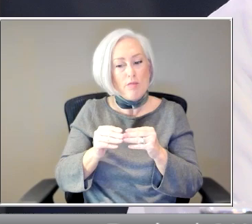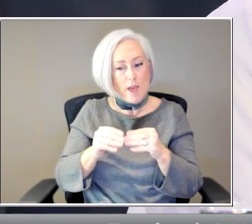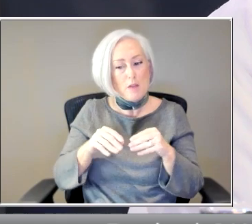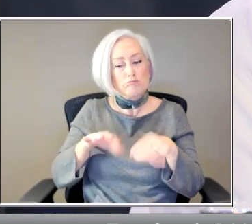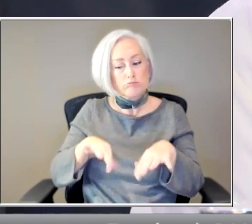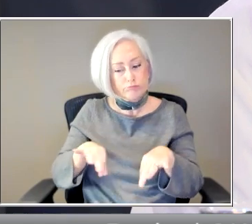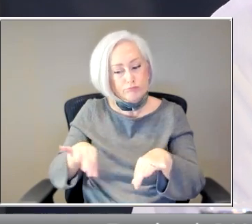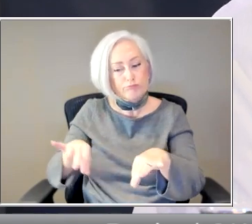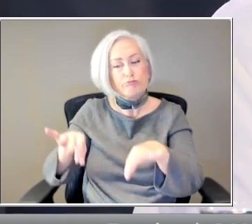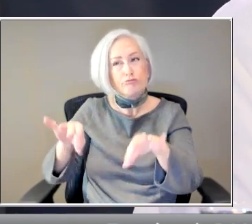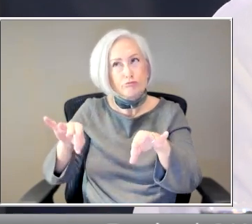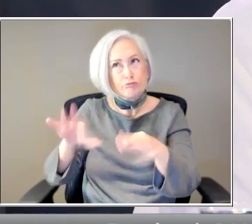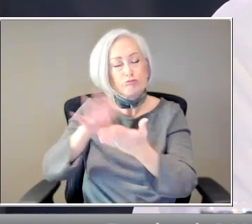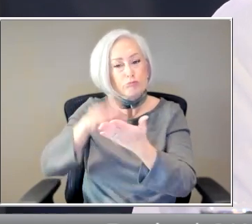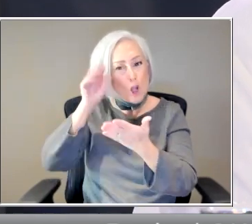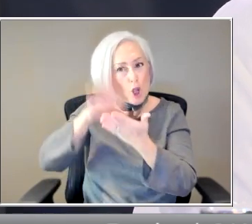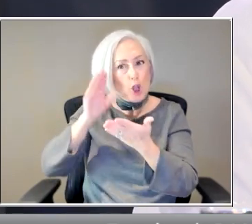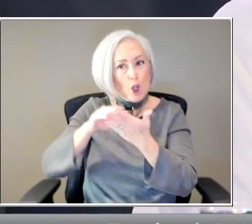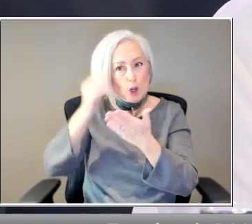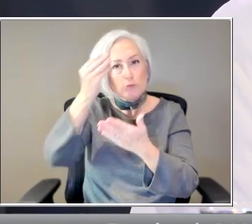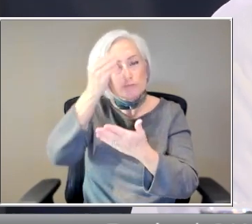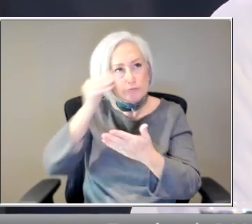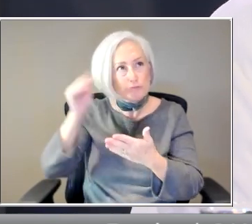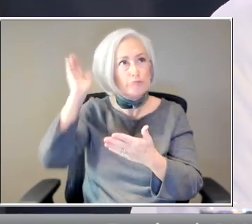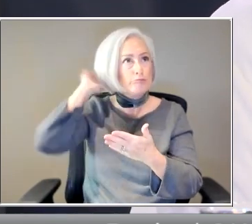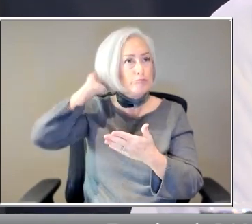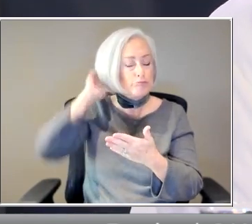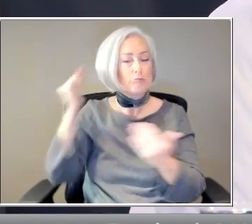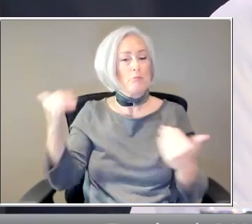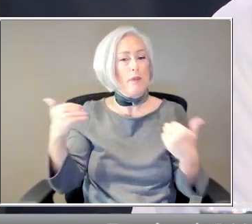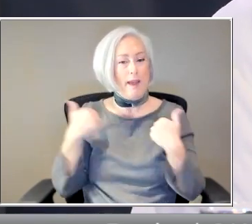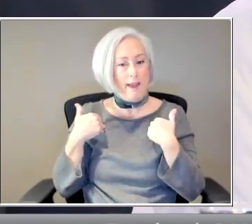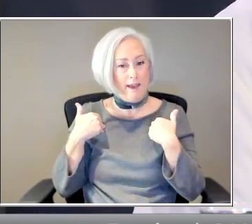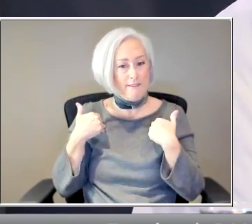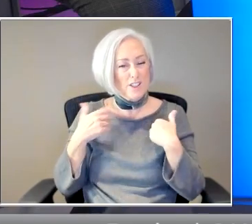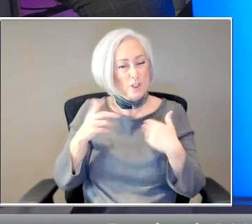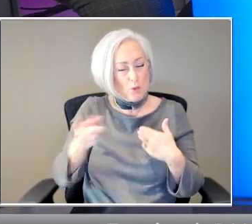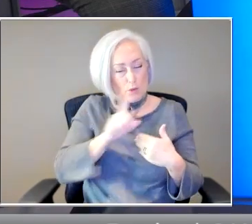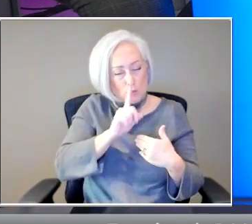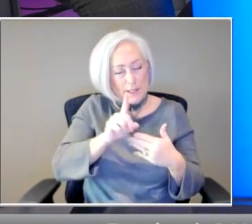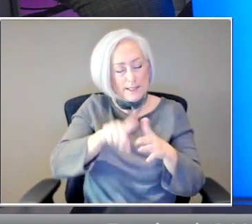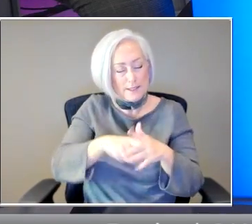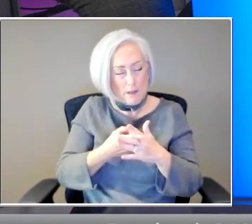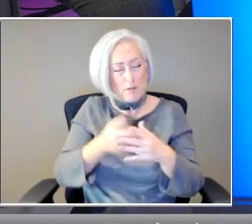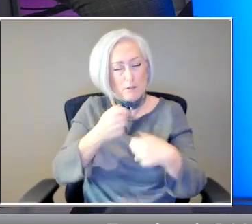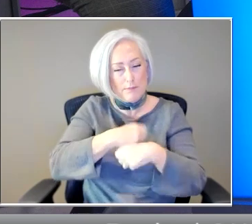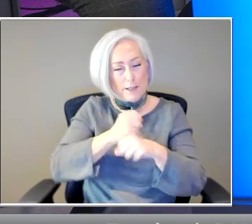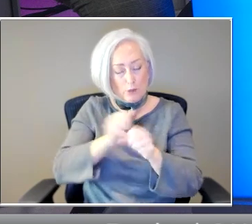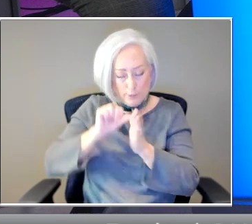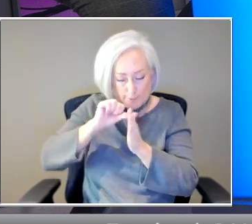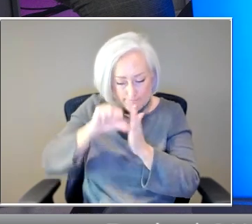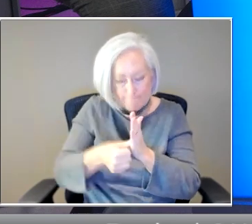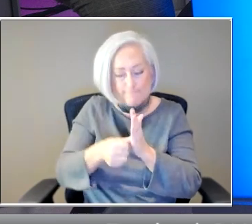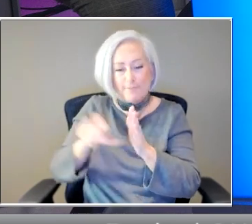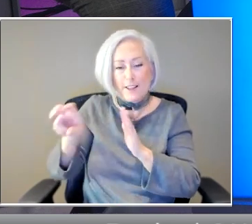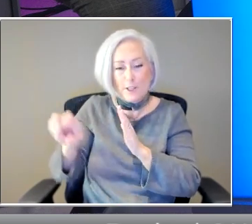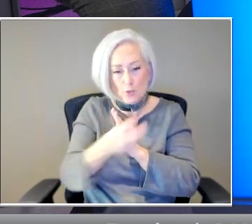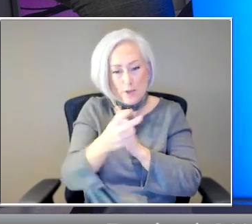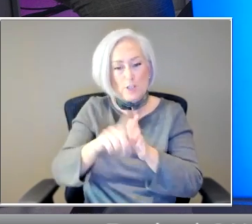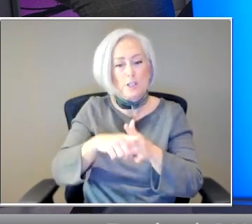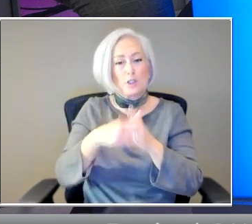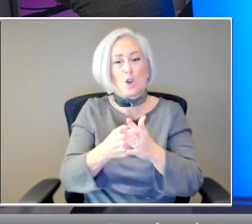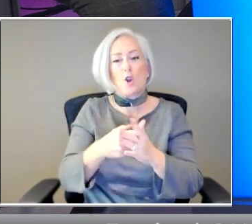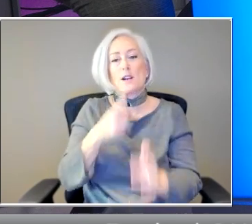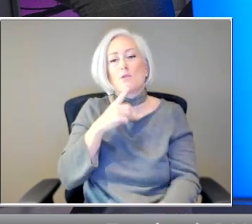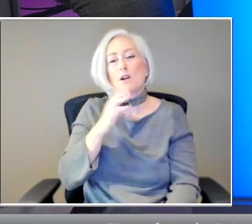starting the wheels turning, around 14 to 16 years old is what we try to do. So Dr. Surface, on your end, when you're getting these